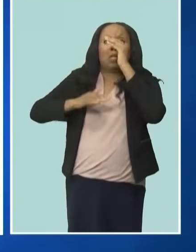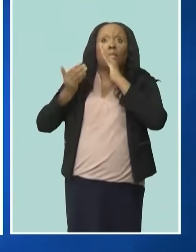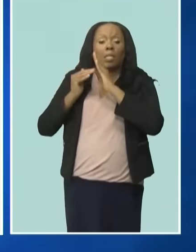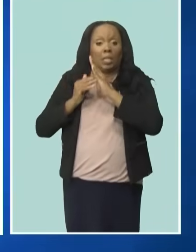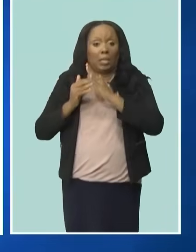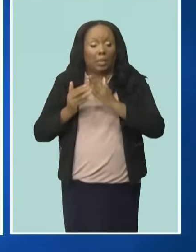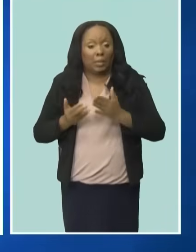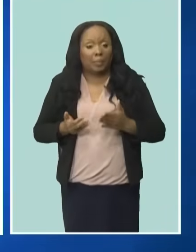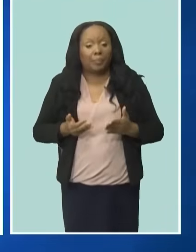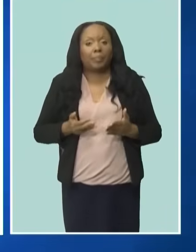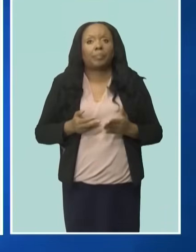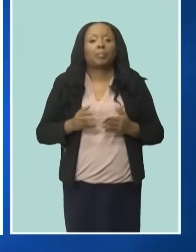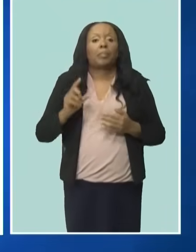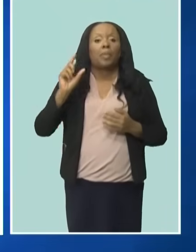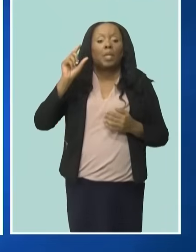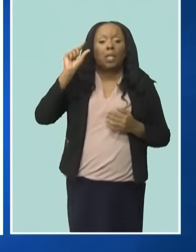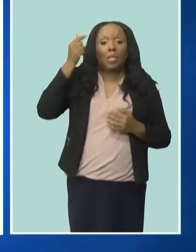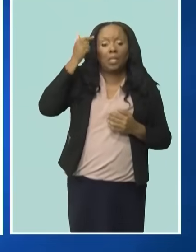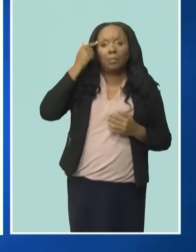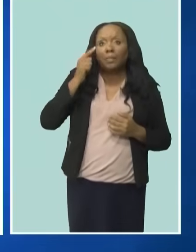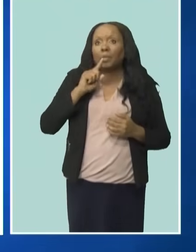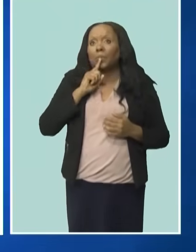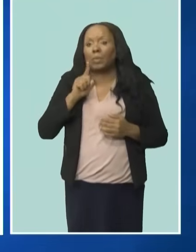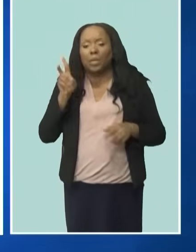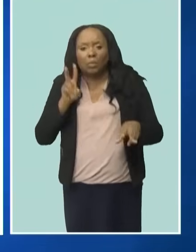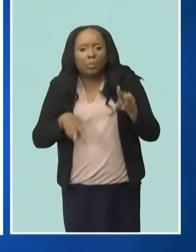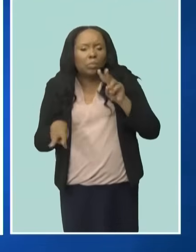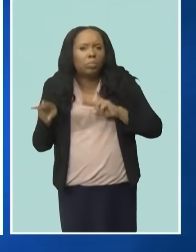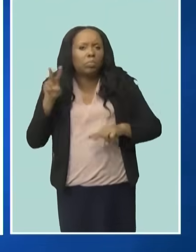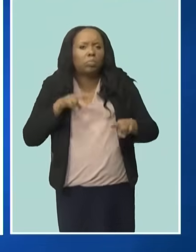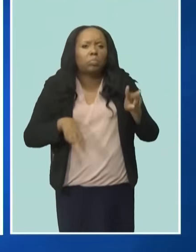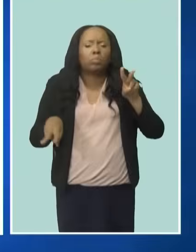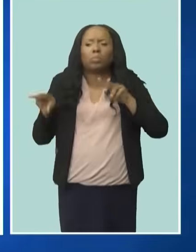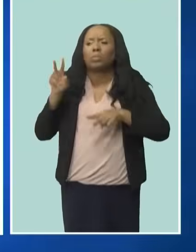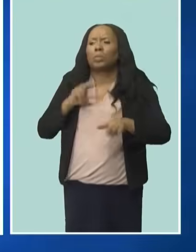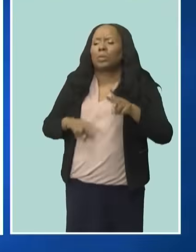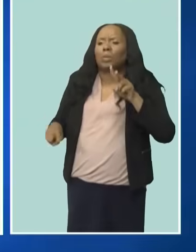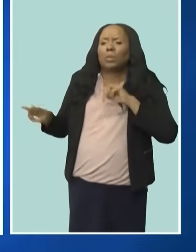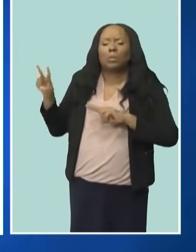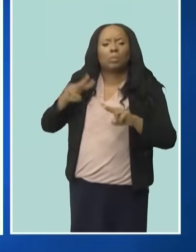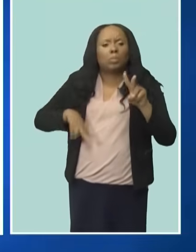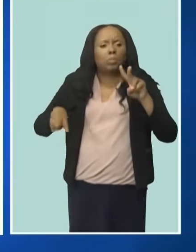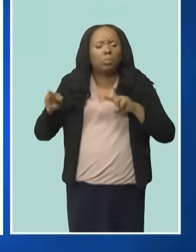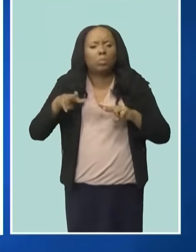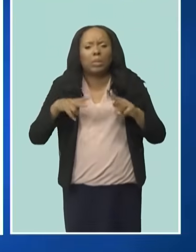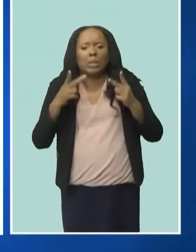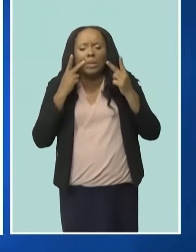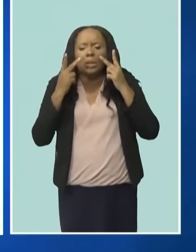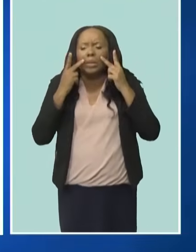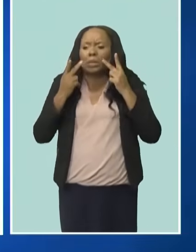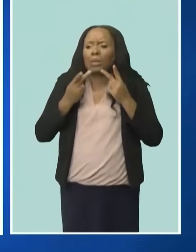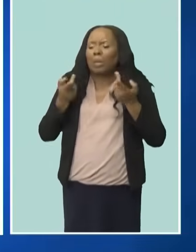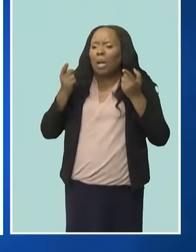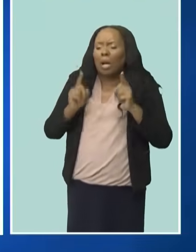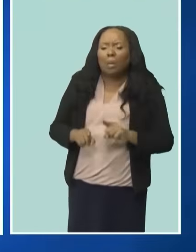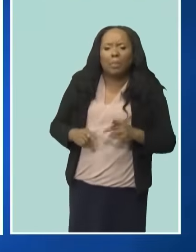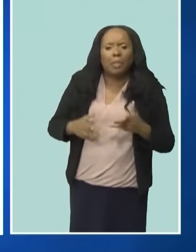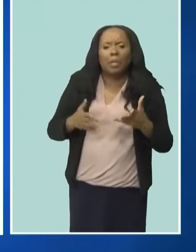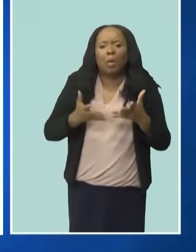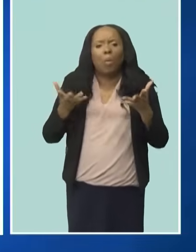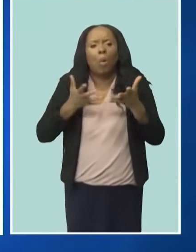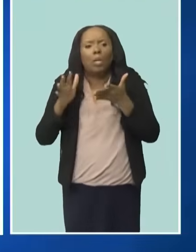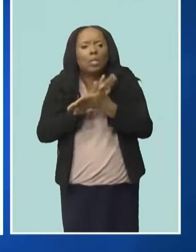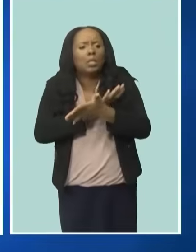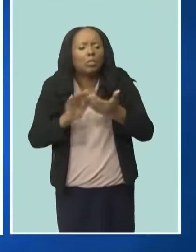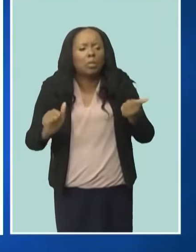really been on the ground today, trying to get a clear understanding of what has really happened and